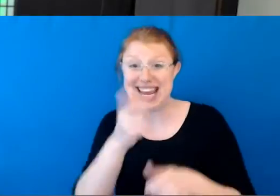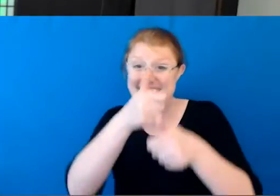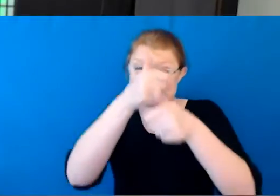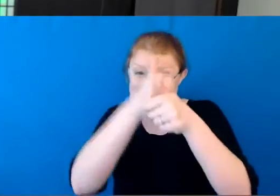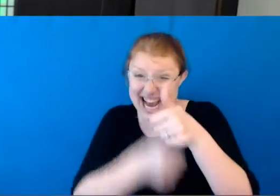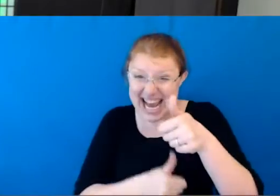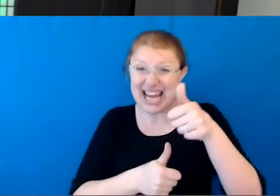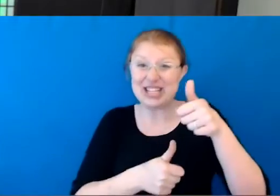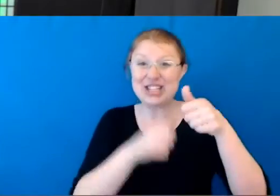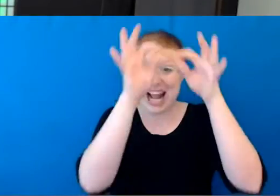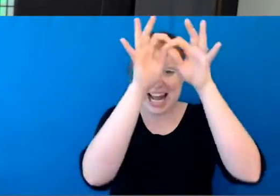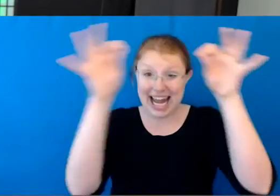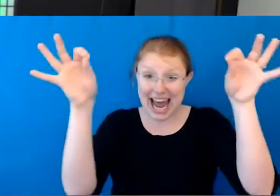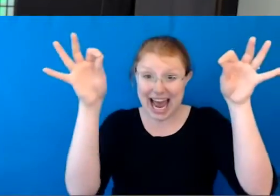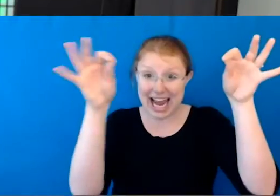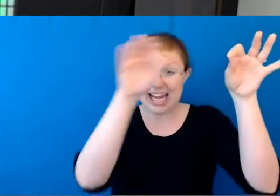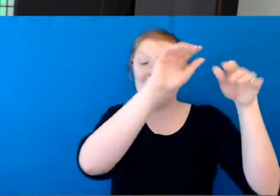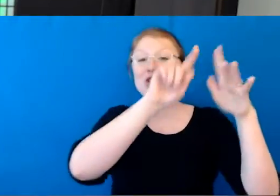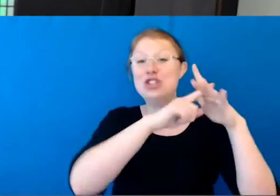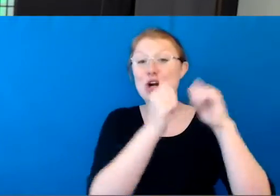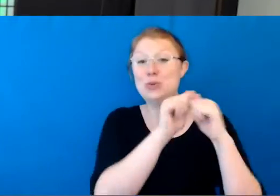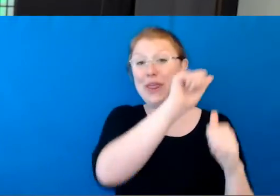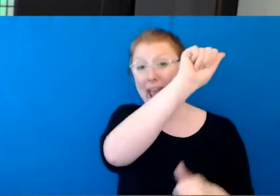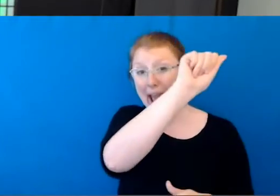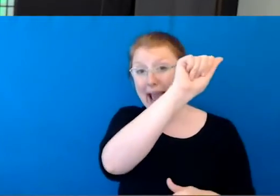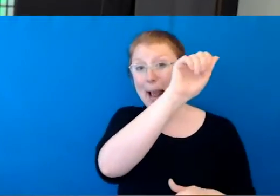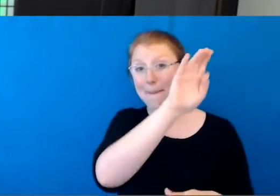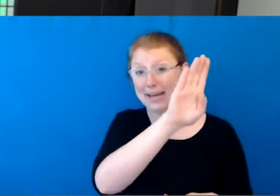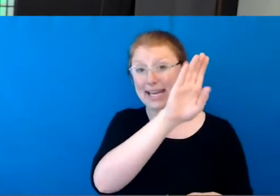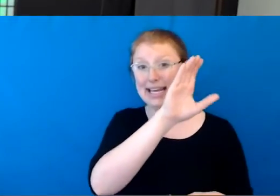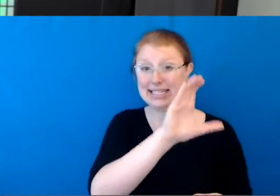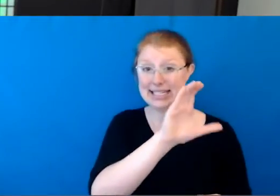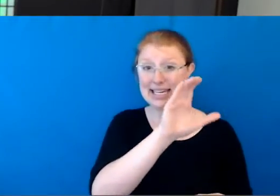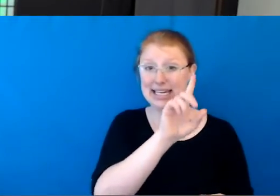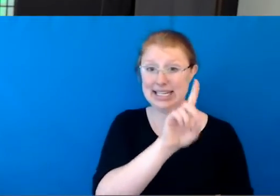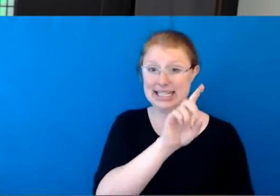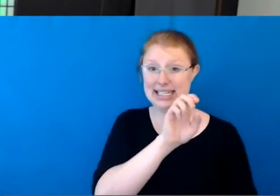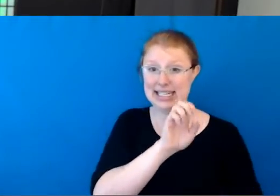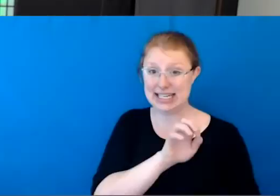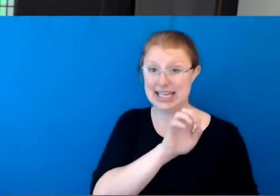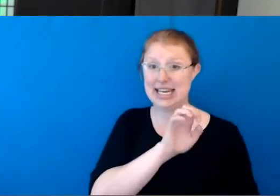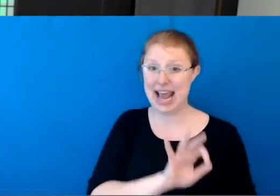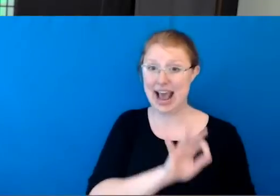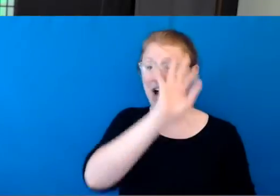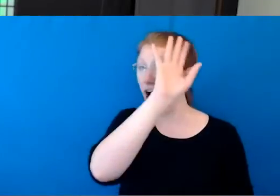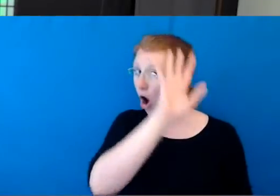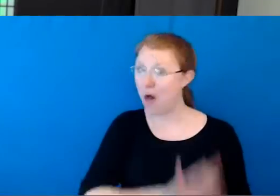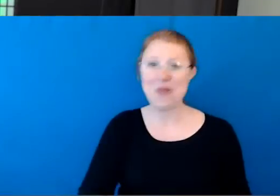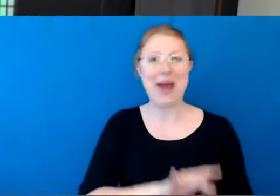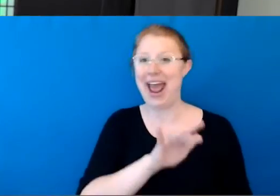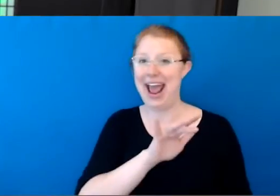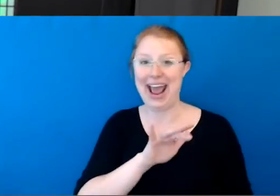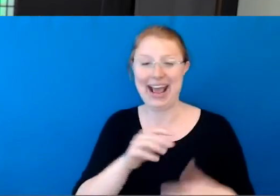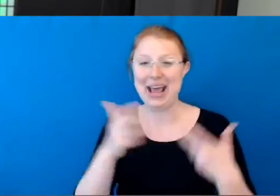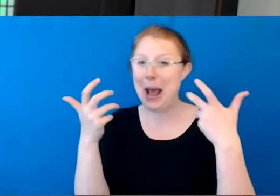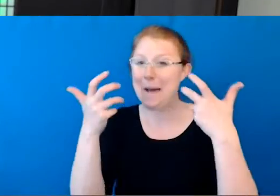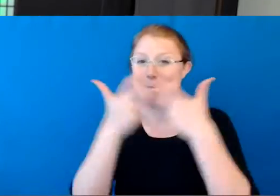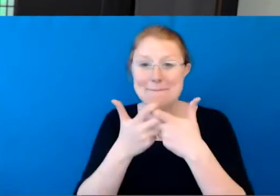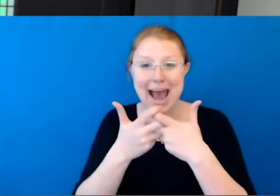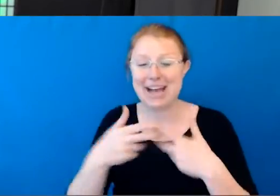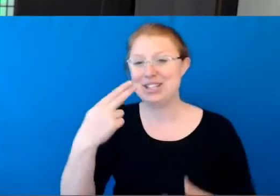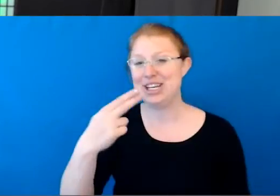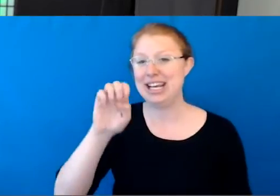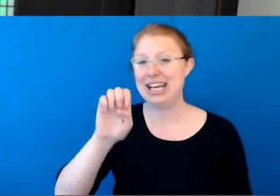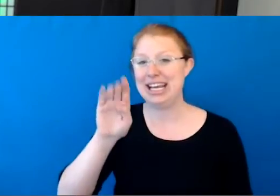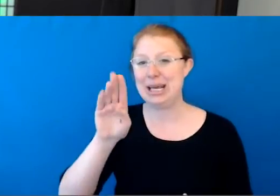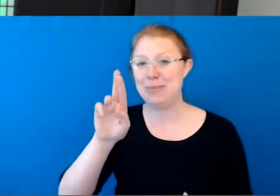those 22 lines from 10 to 31 is a letter from the Hebrew alphabet, starting with the equivalent of the A